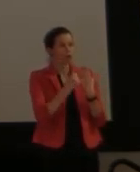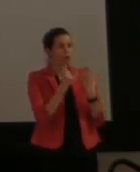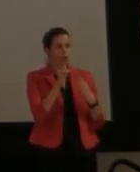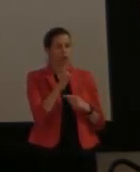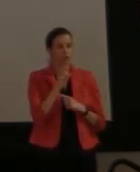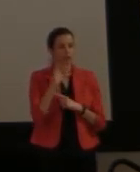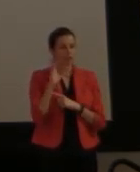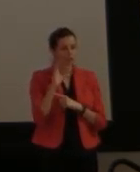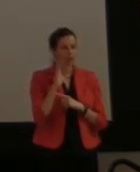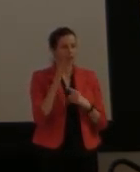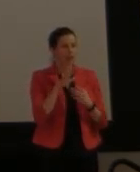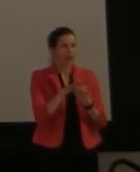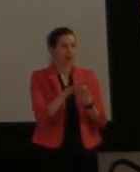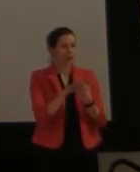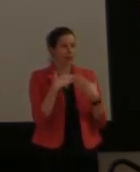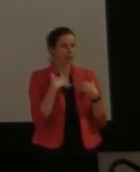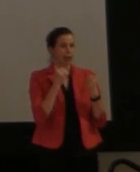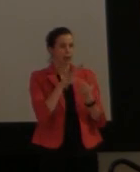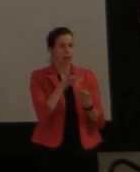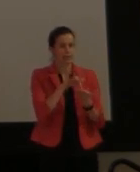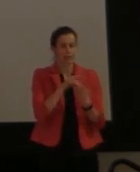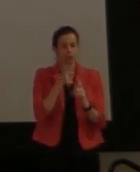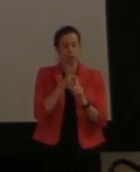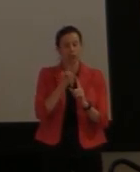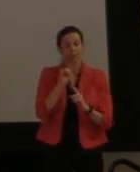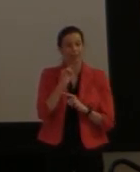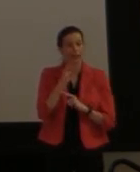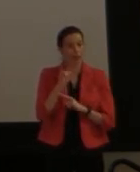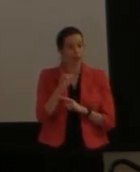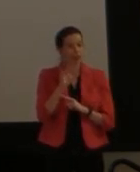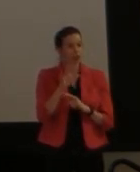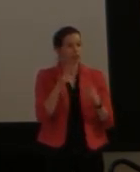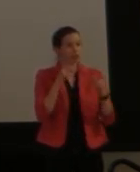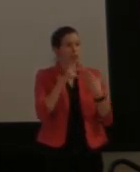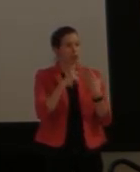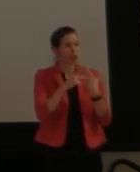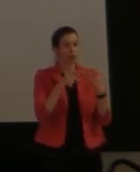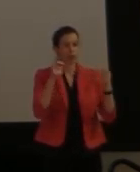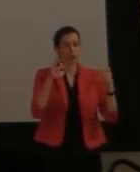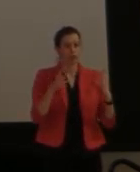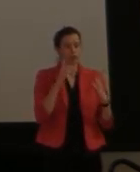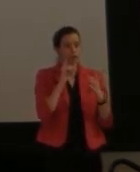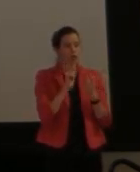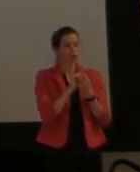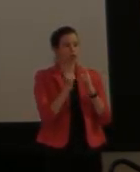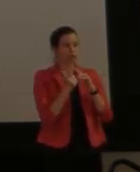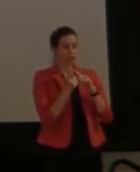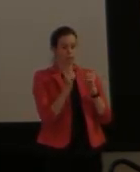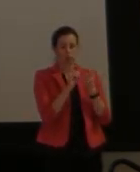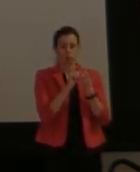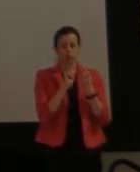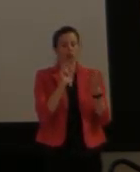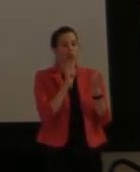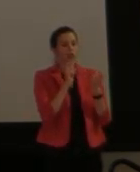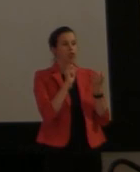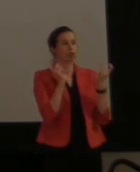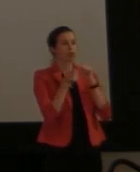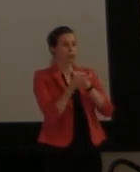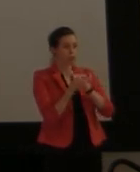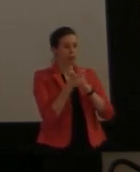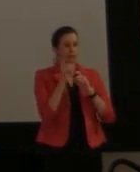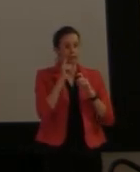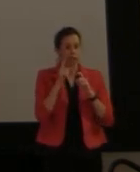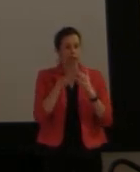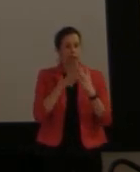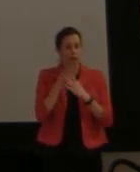Cincinnati's Academic Health Center. Tammy served as the Program Director for the Transformation of Mission-Based Healthcare through Diversity,